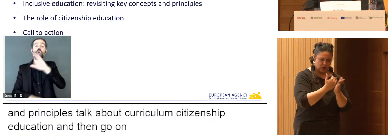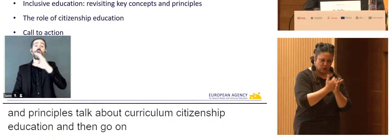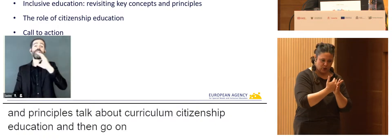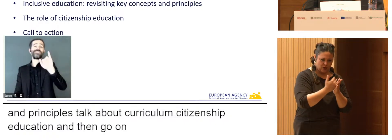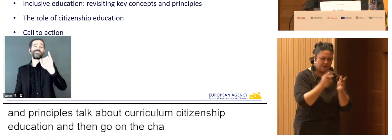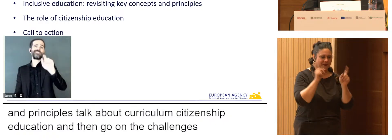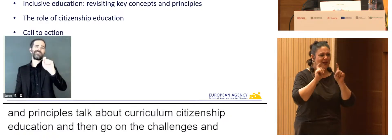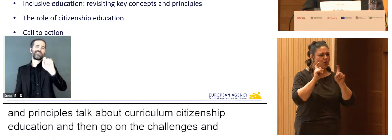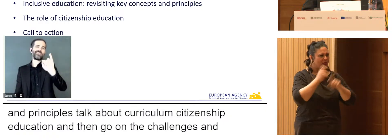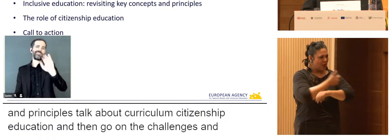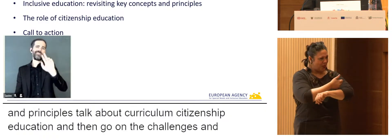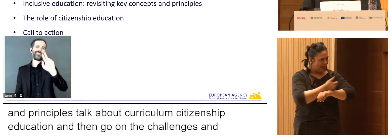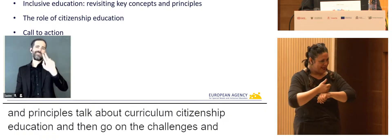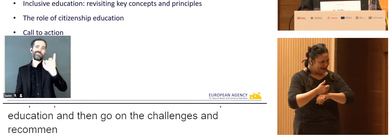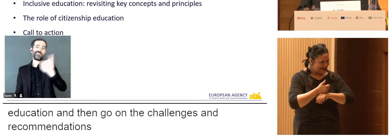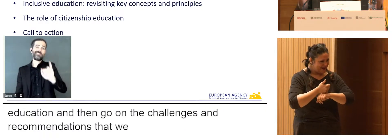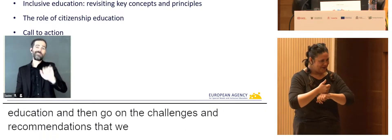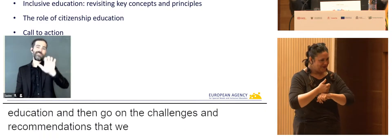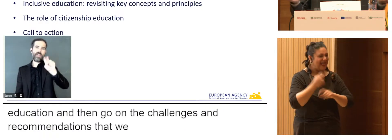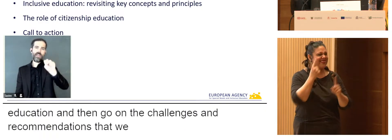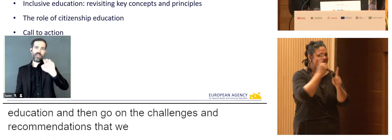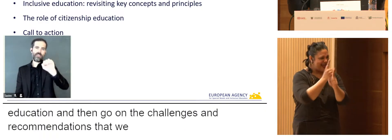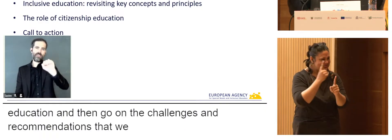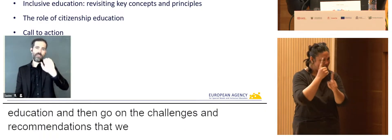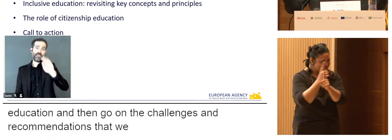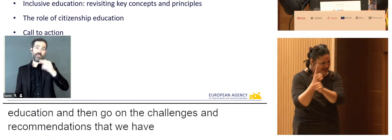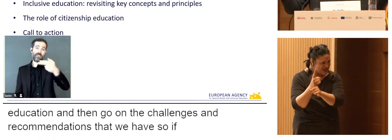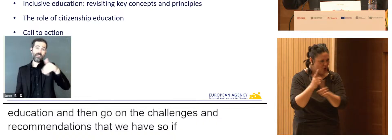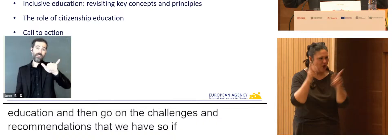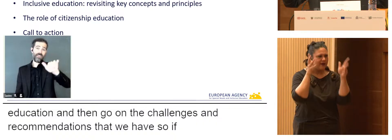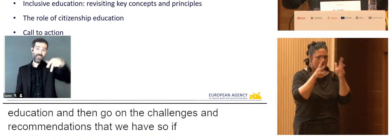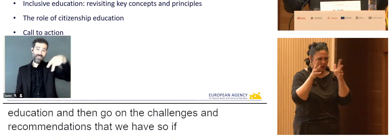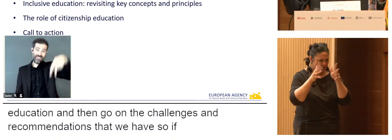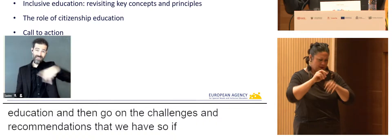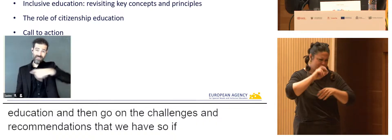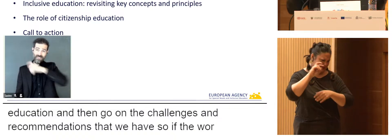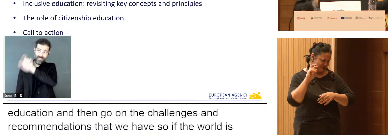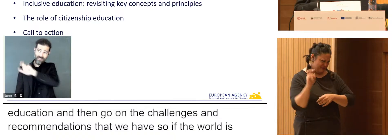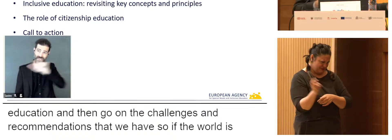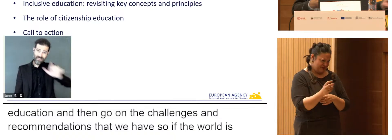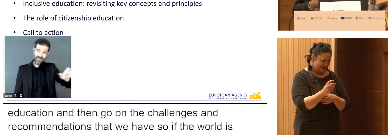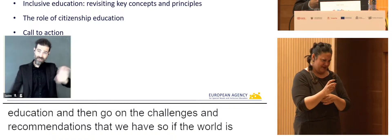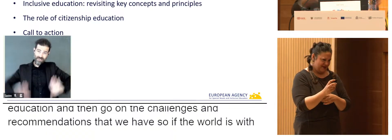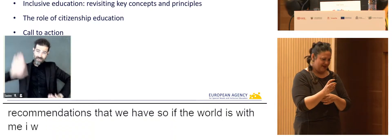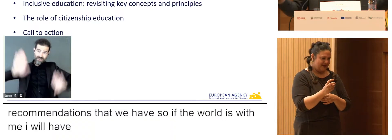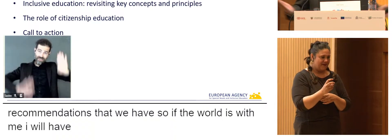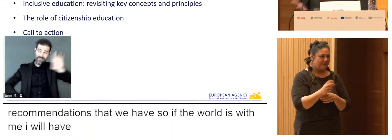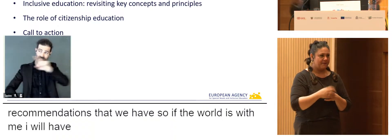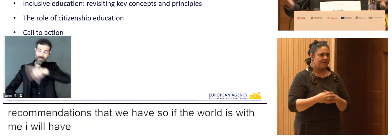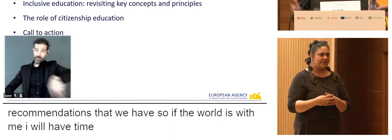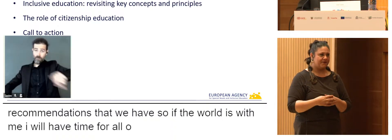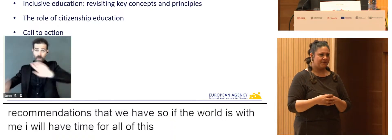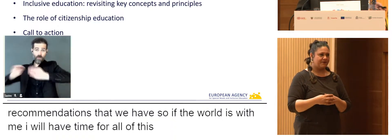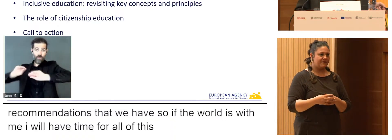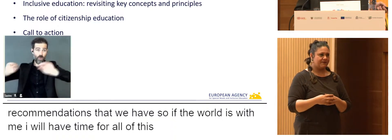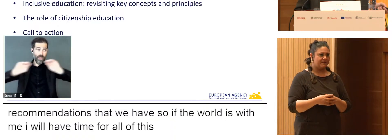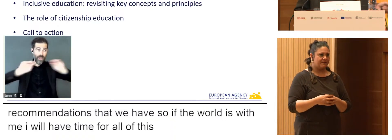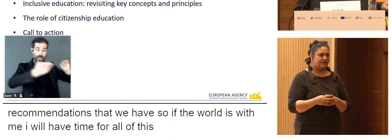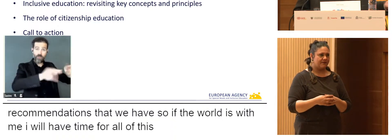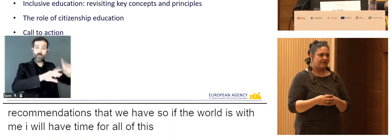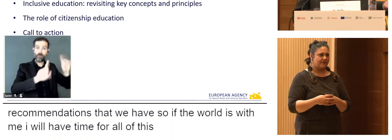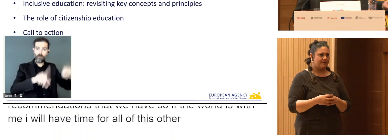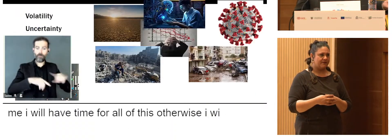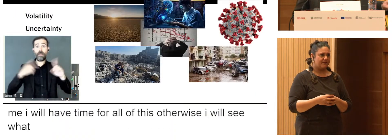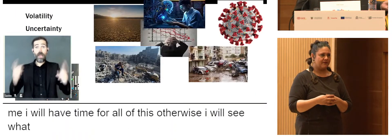and recommendations that we have. So if the world is with me, I will have time for all of this, otherwise I will see